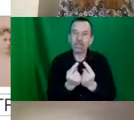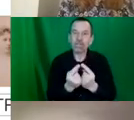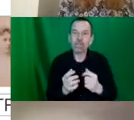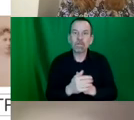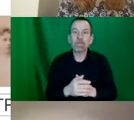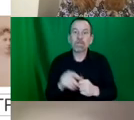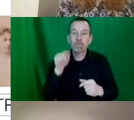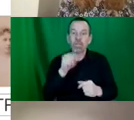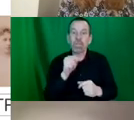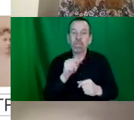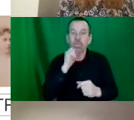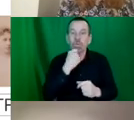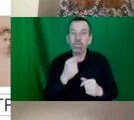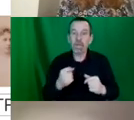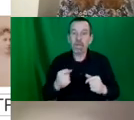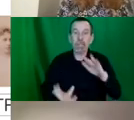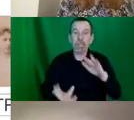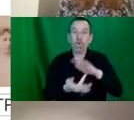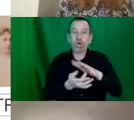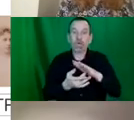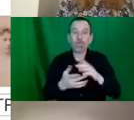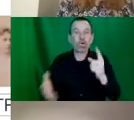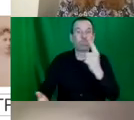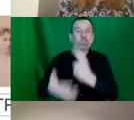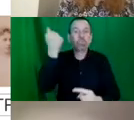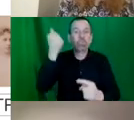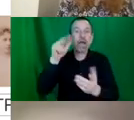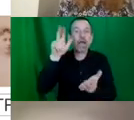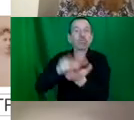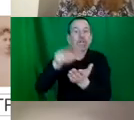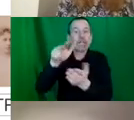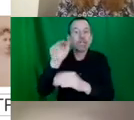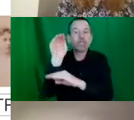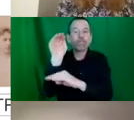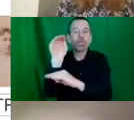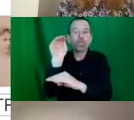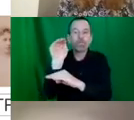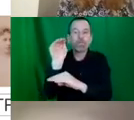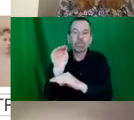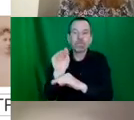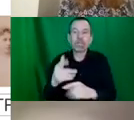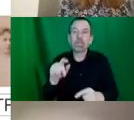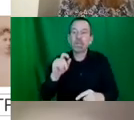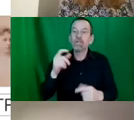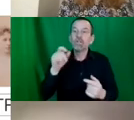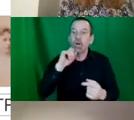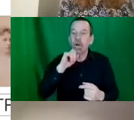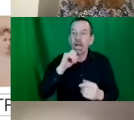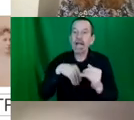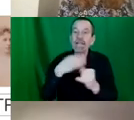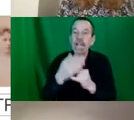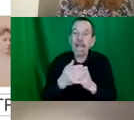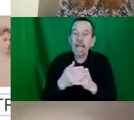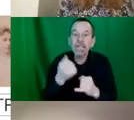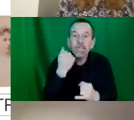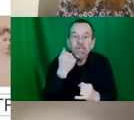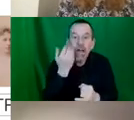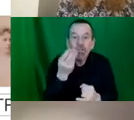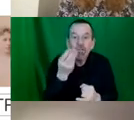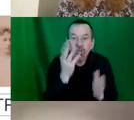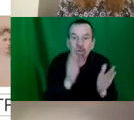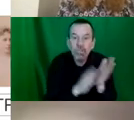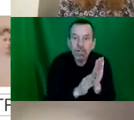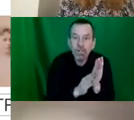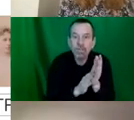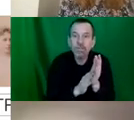achieving accreditation in the future. Writing quarterly reports alongside a review with Zoe and Lorna at the end of each quarter was a very useful way